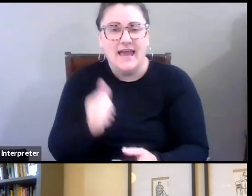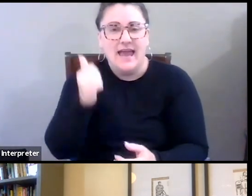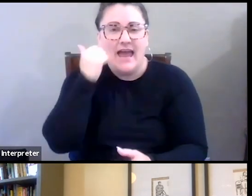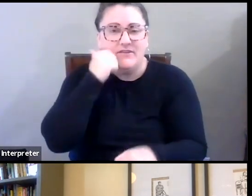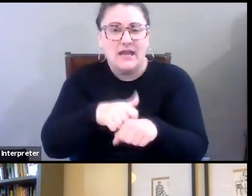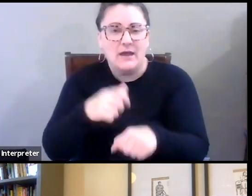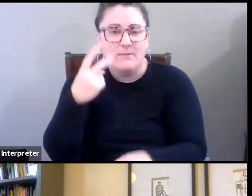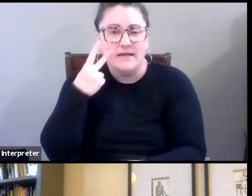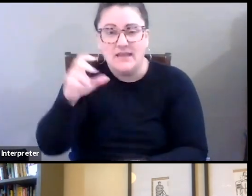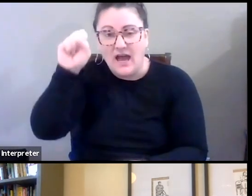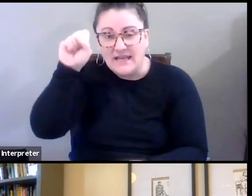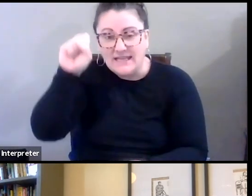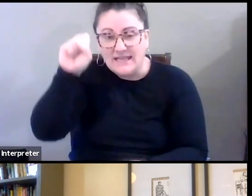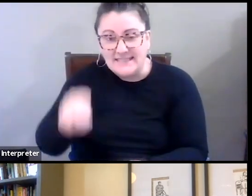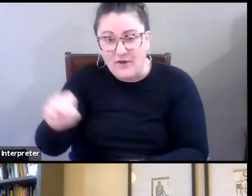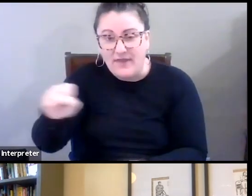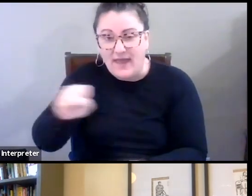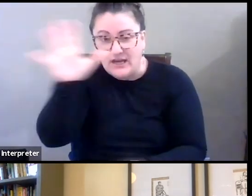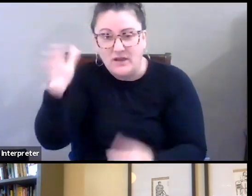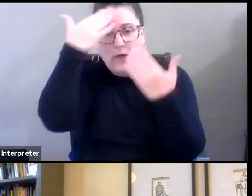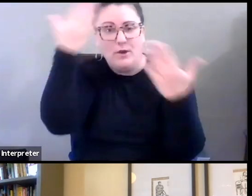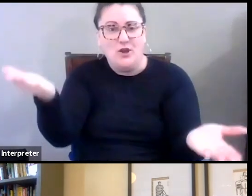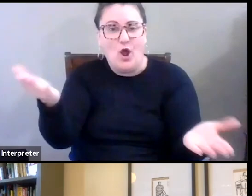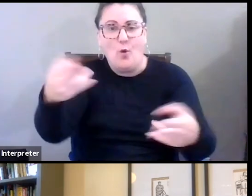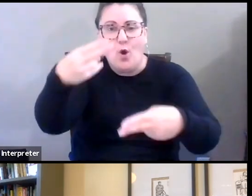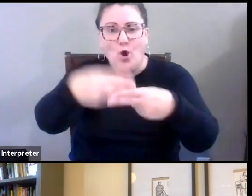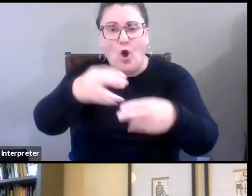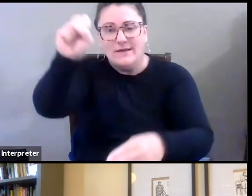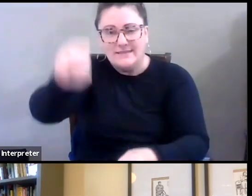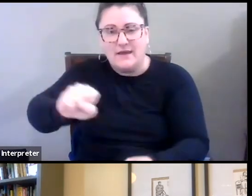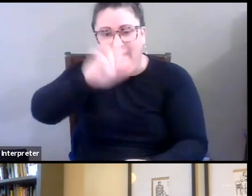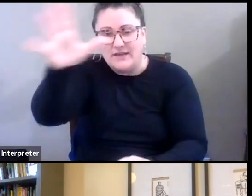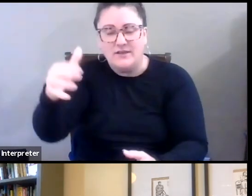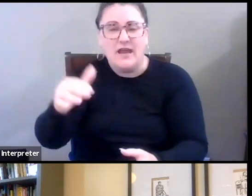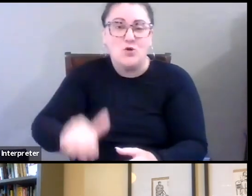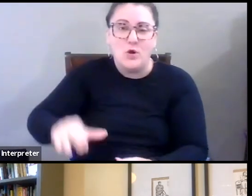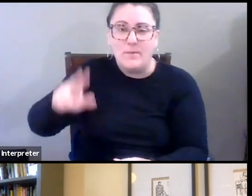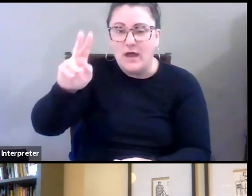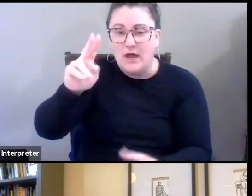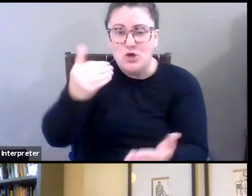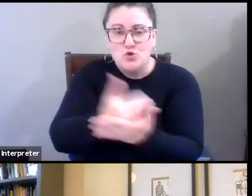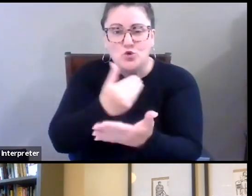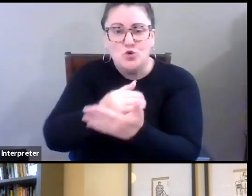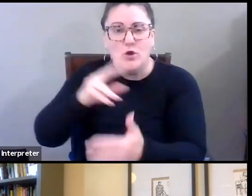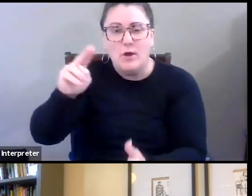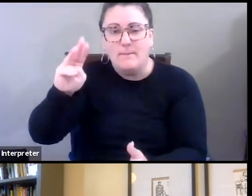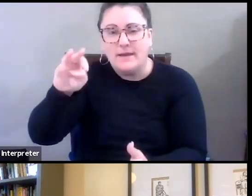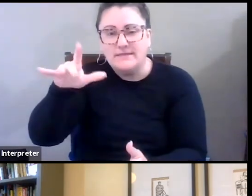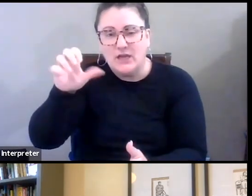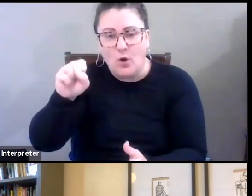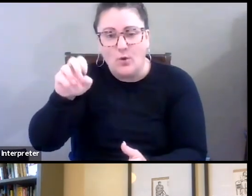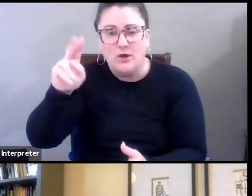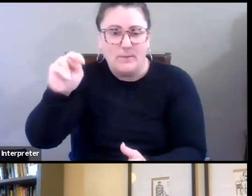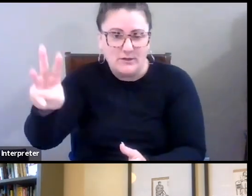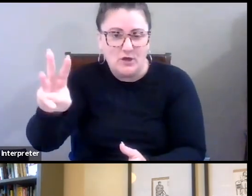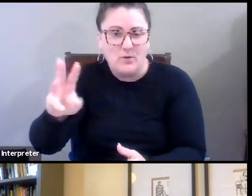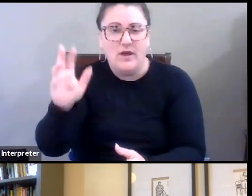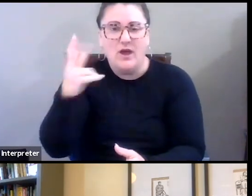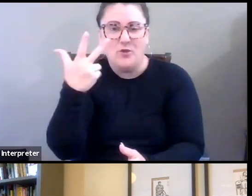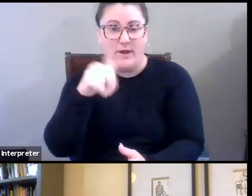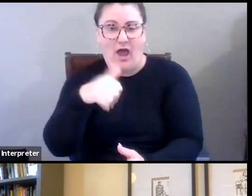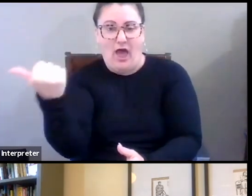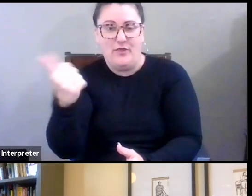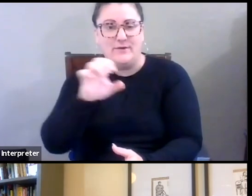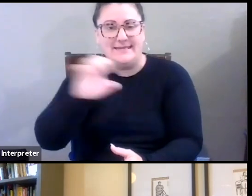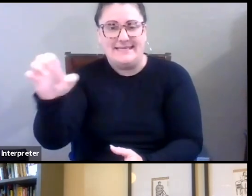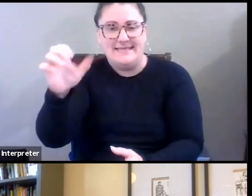a South Asian person, because I wouldn't have even known to like call it South Asian. I grew up in New Mexico with 3 other East Indian families for a portion